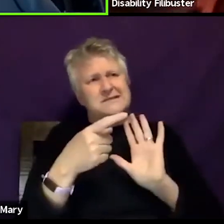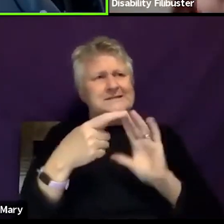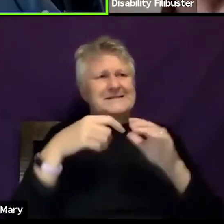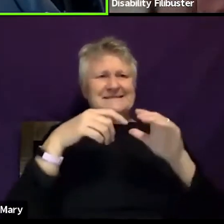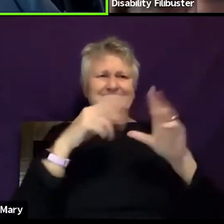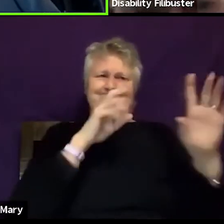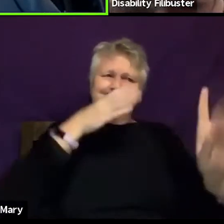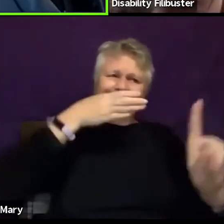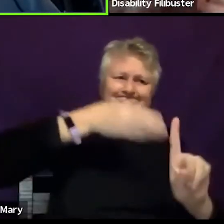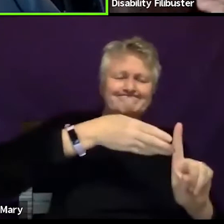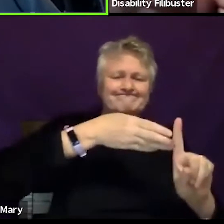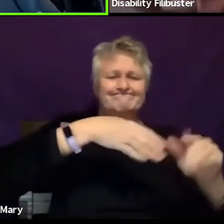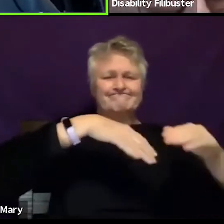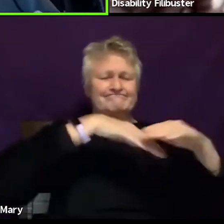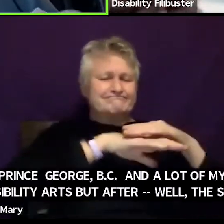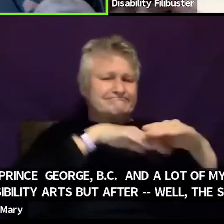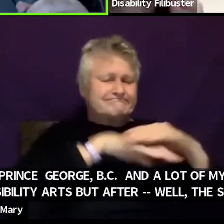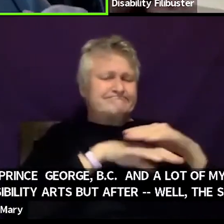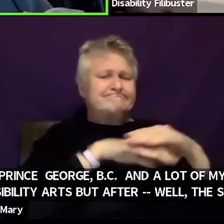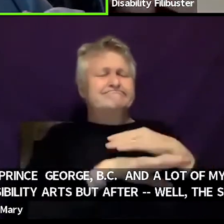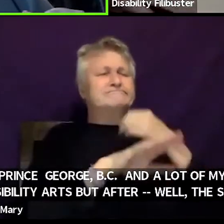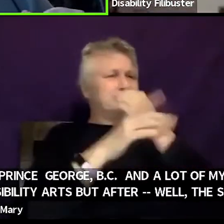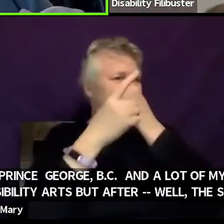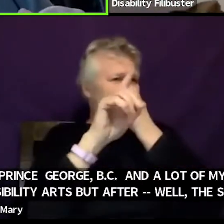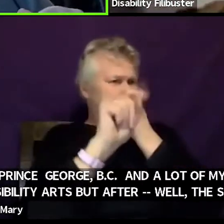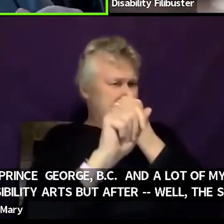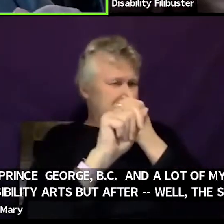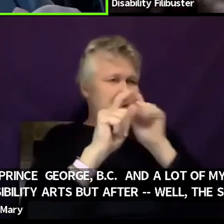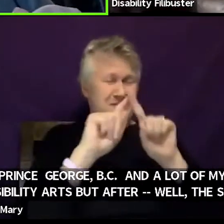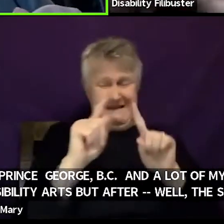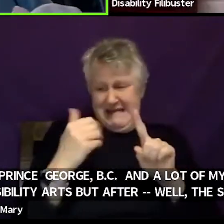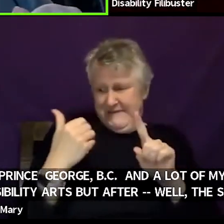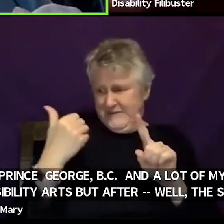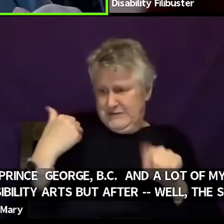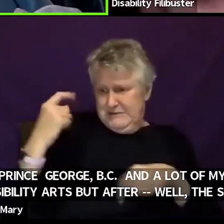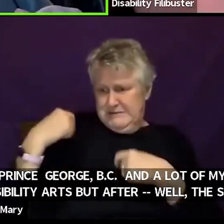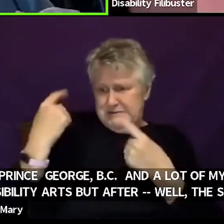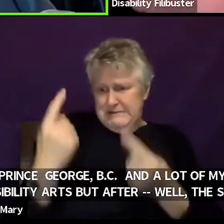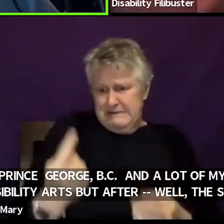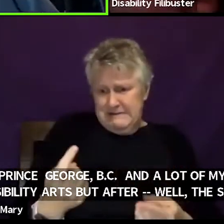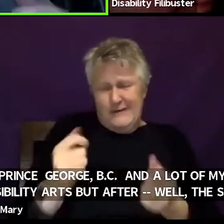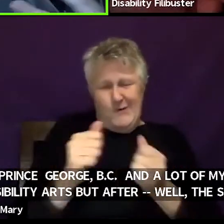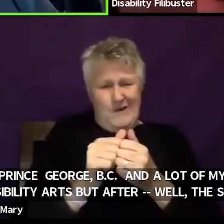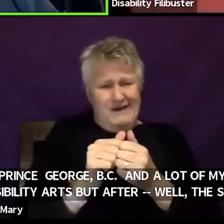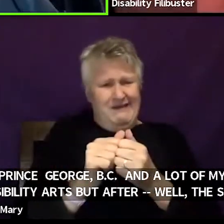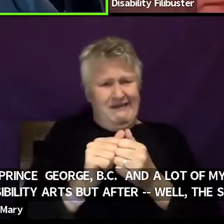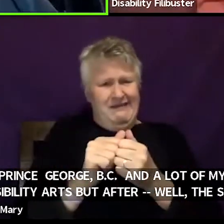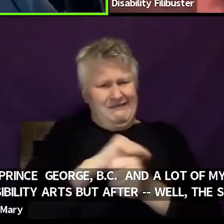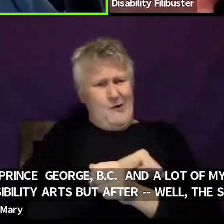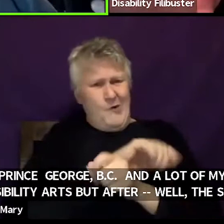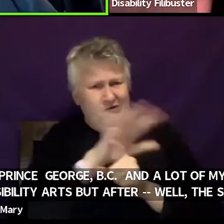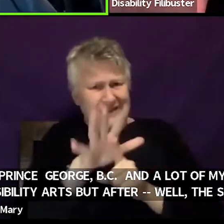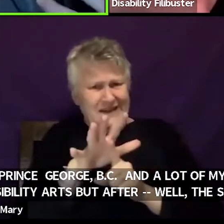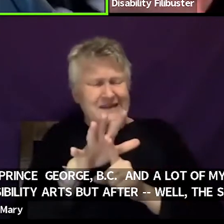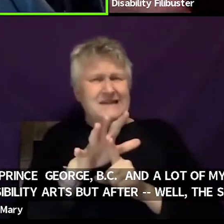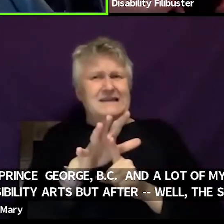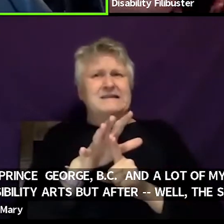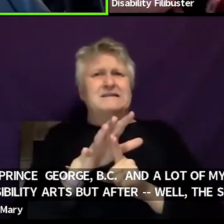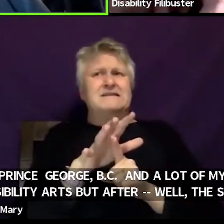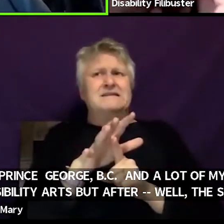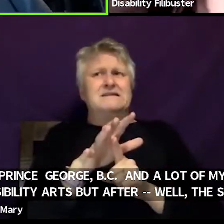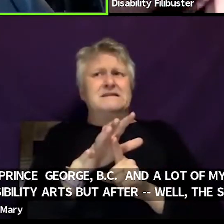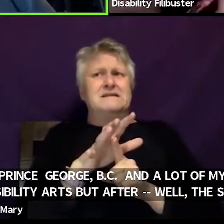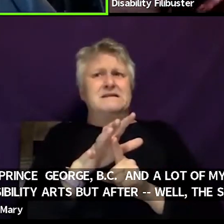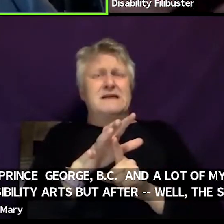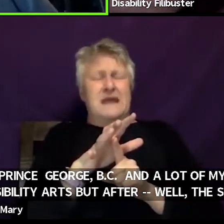summer and the COVID, and just seeing how um, people with disabilities are being left